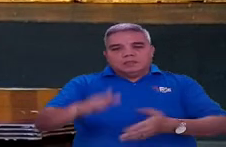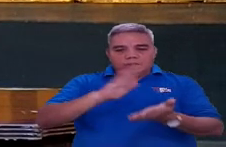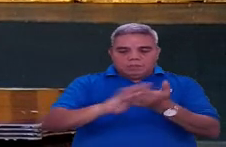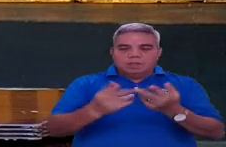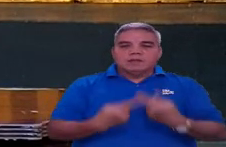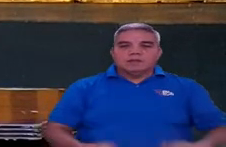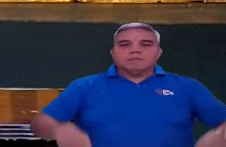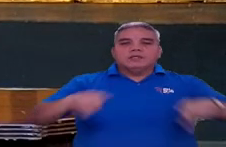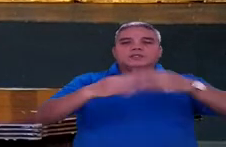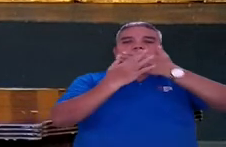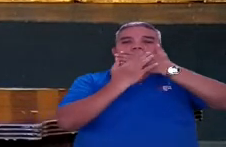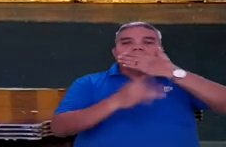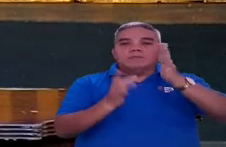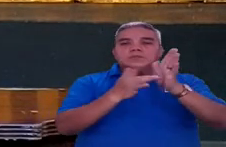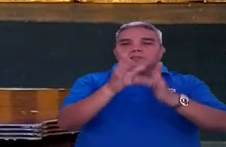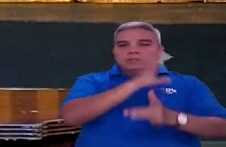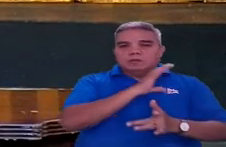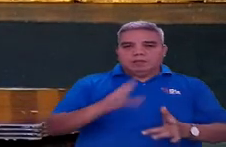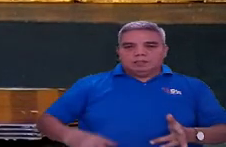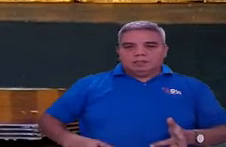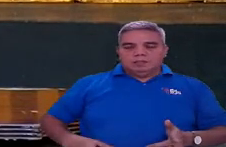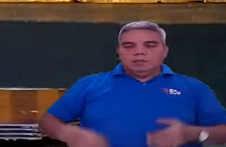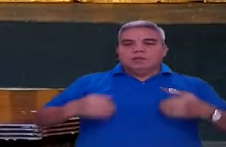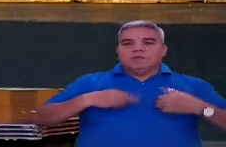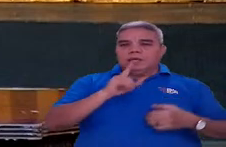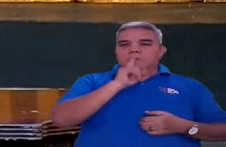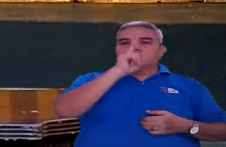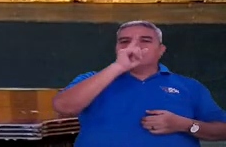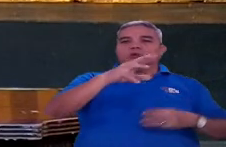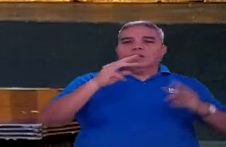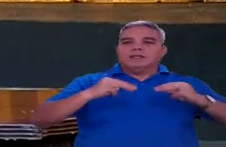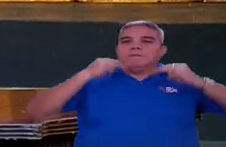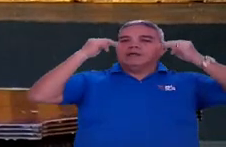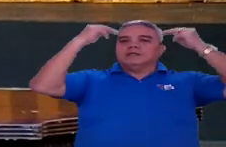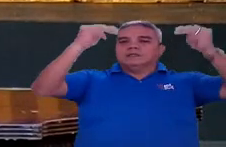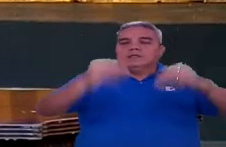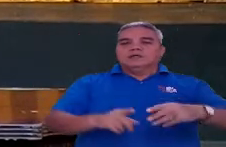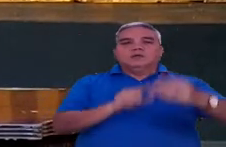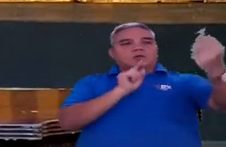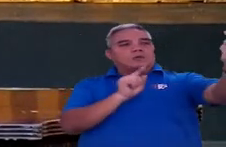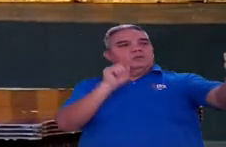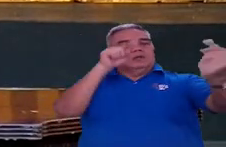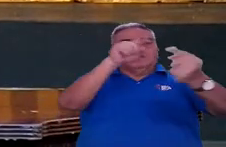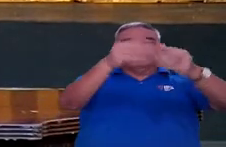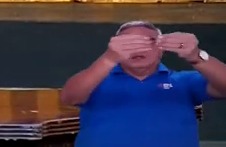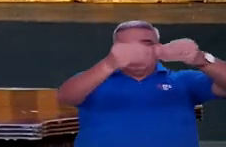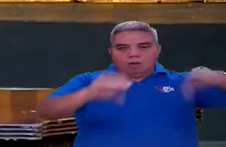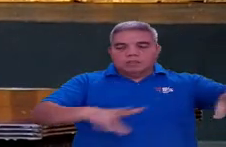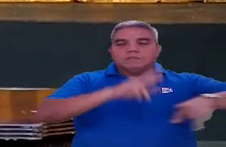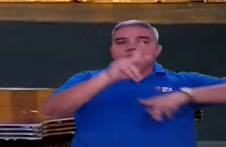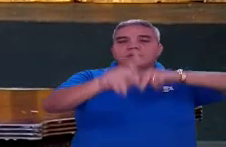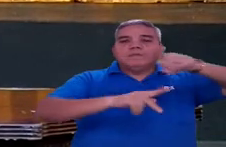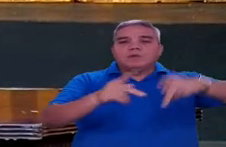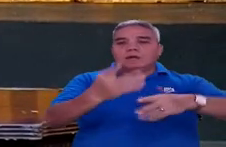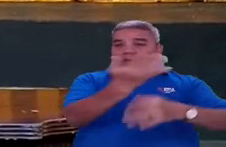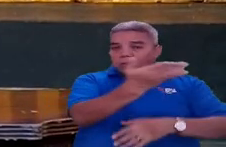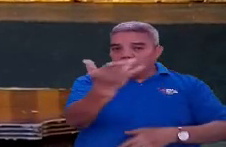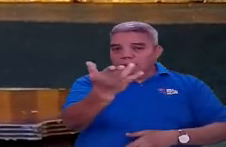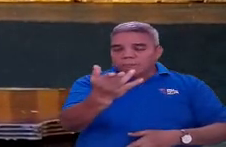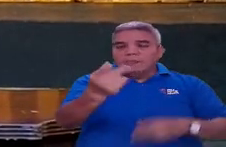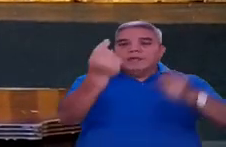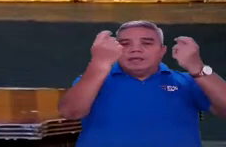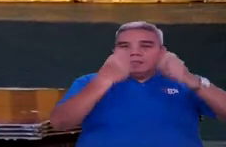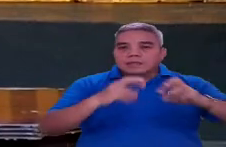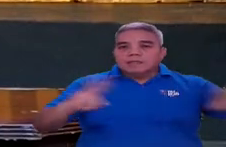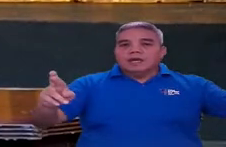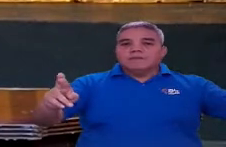of Christ, can do this. We have the real message to reach the people, the lost people of the world. So therefore,